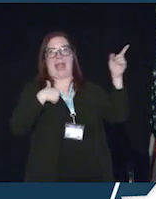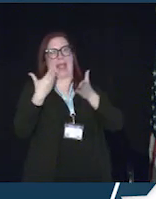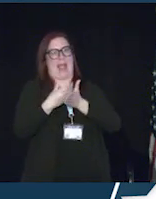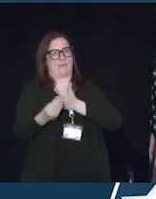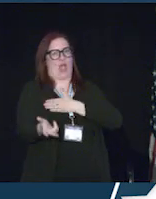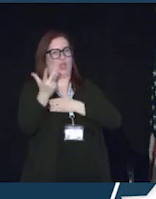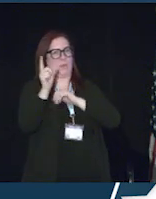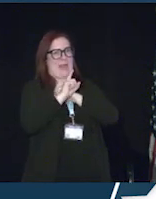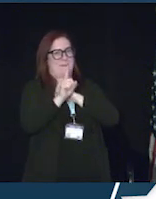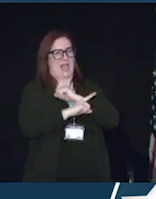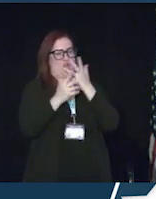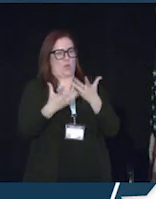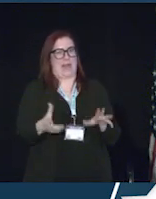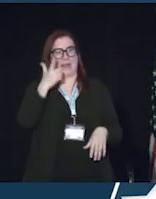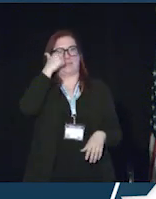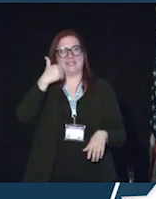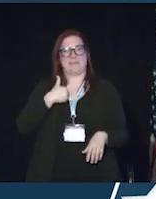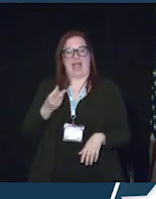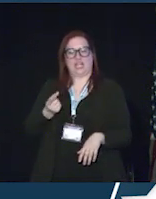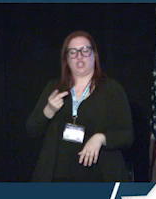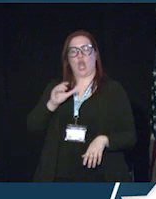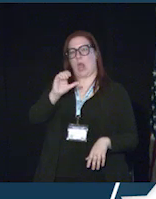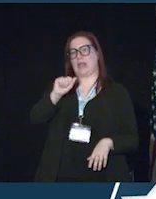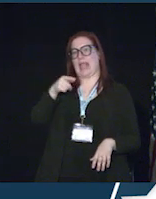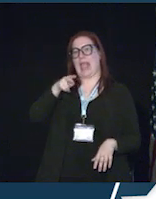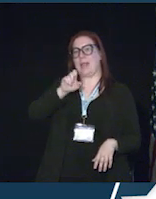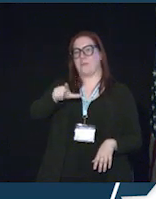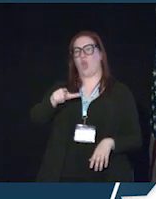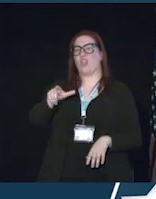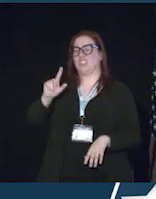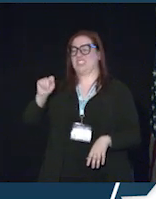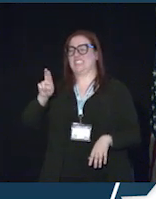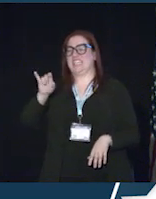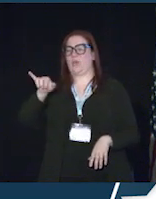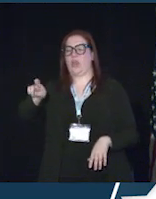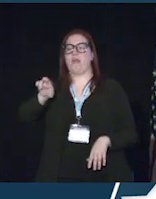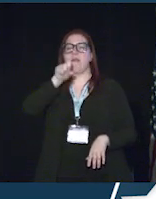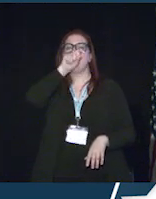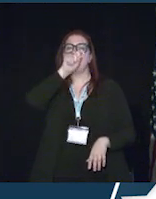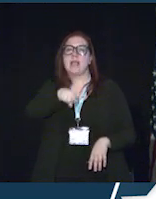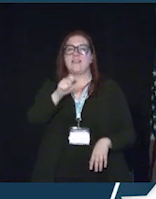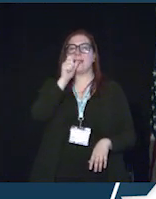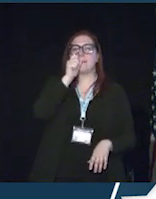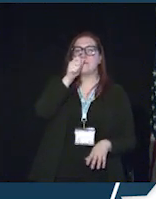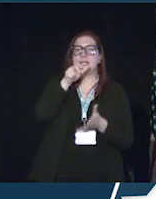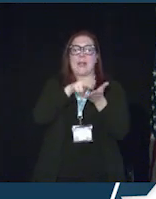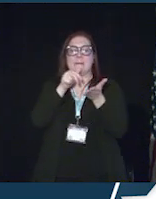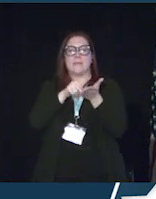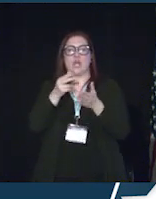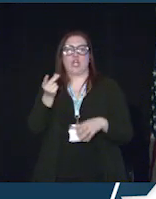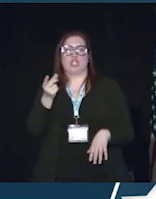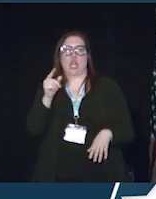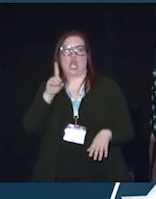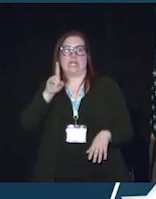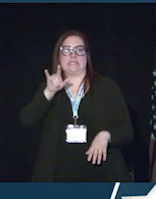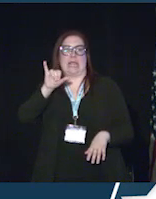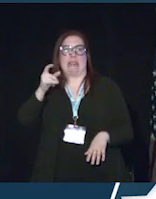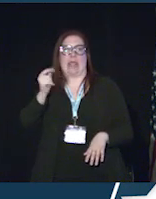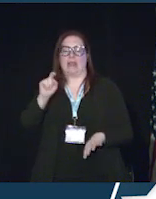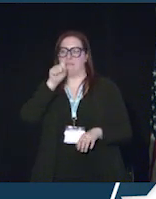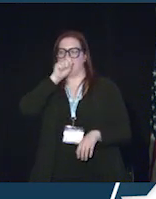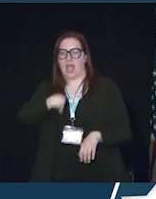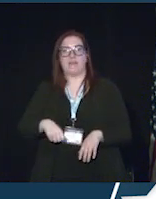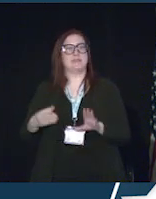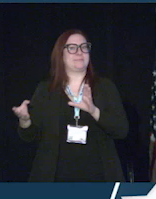bags because my terrier, April, loves peanut butter Doggy Delights. Zach Gottsagen, what do you